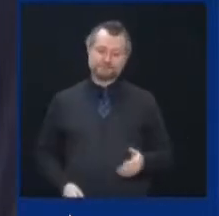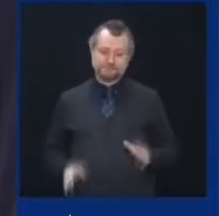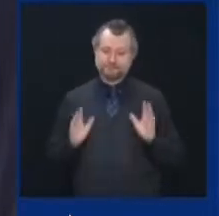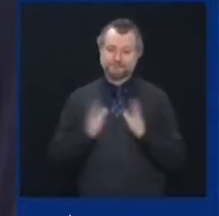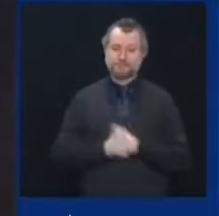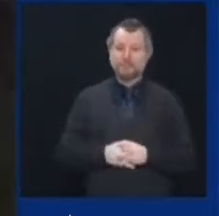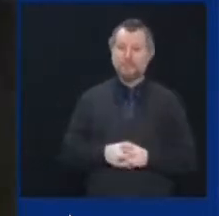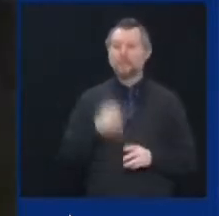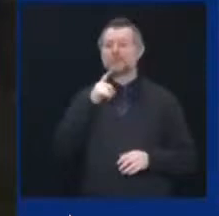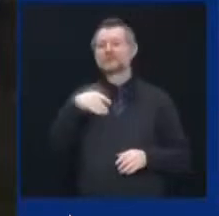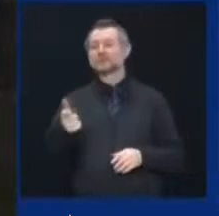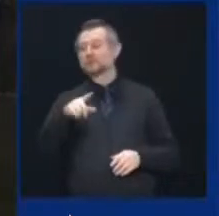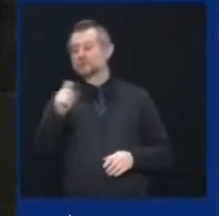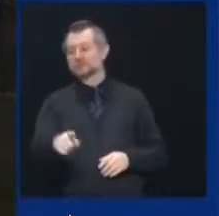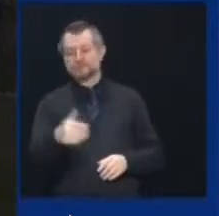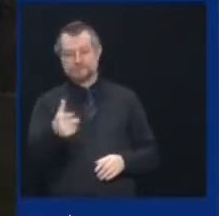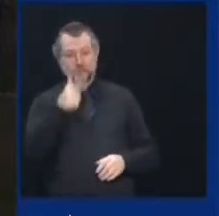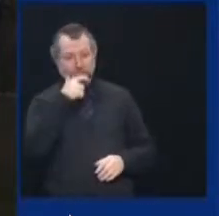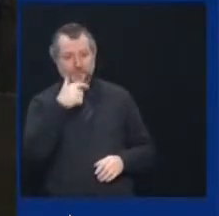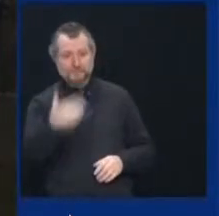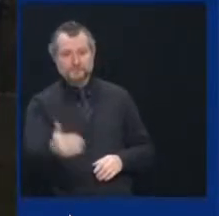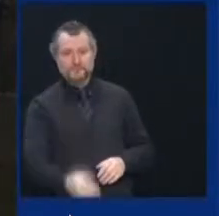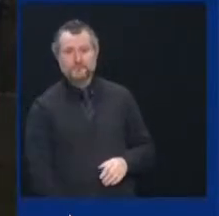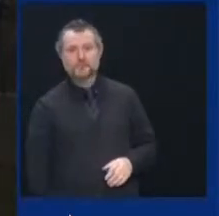Next question, operator.